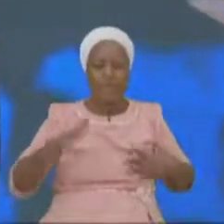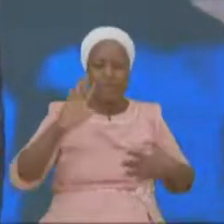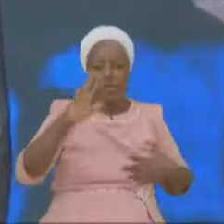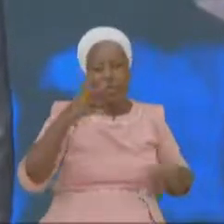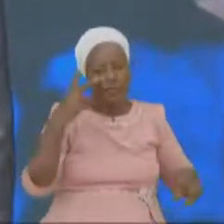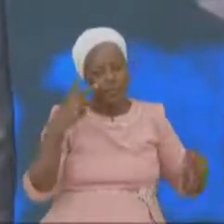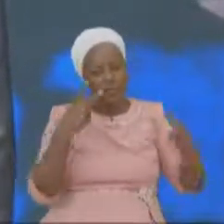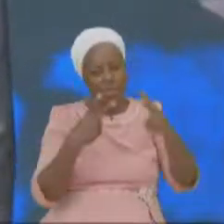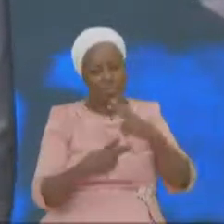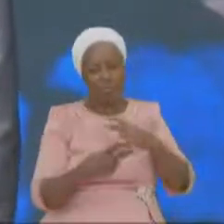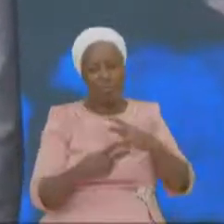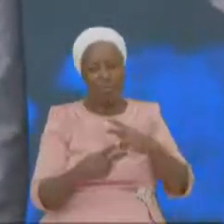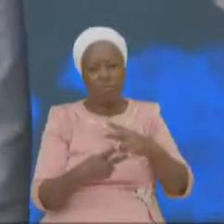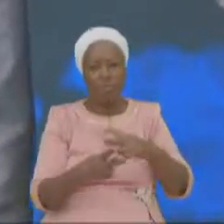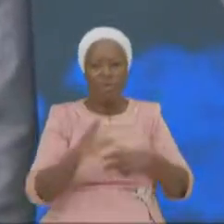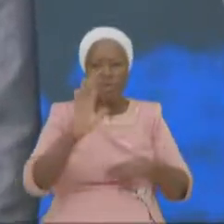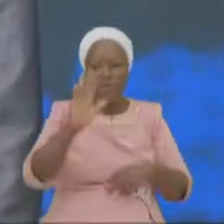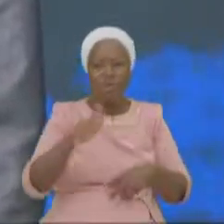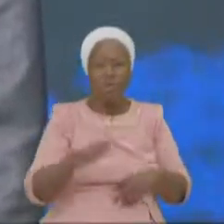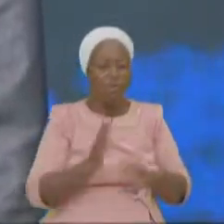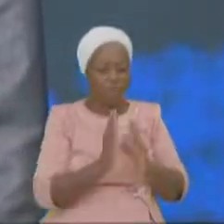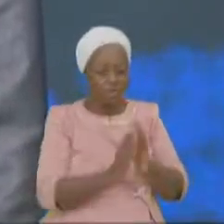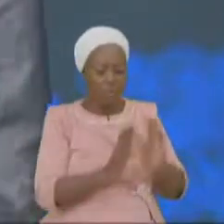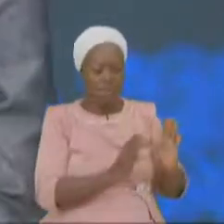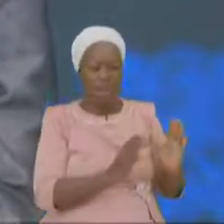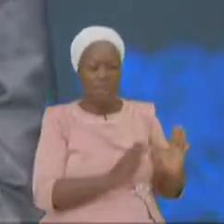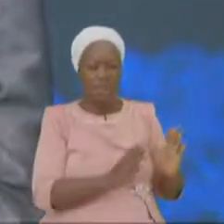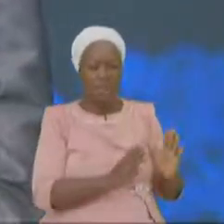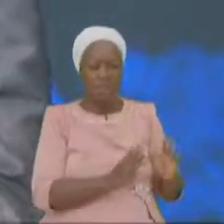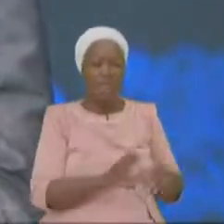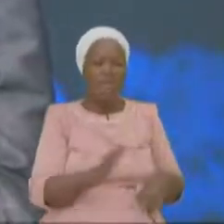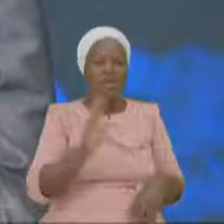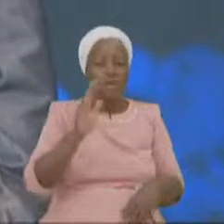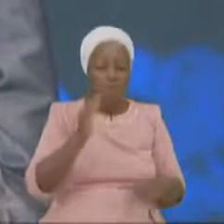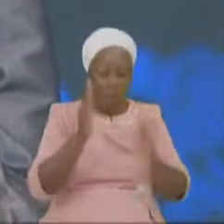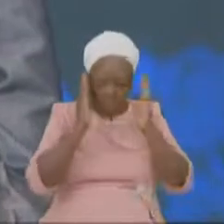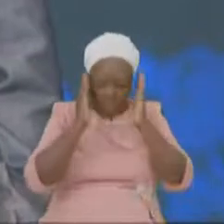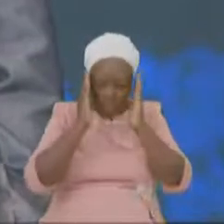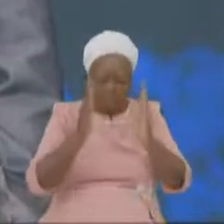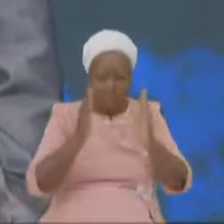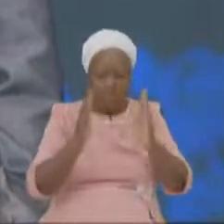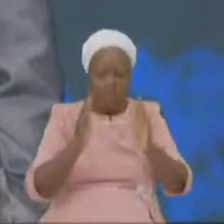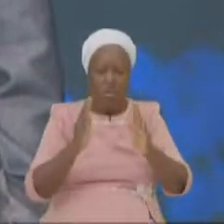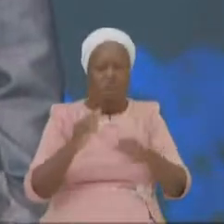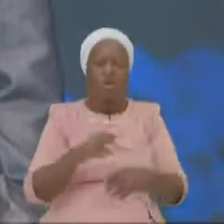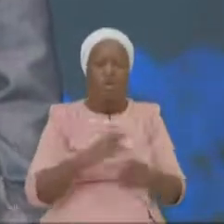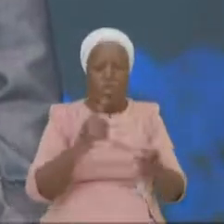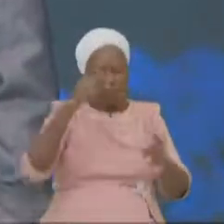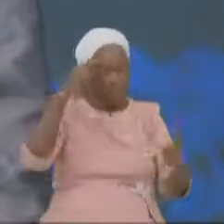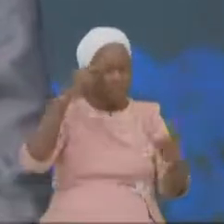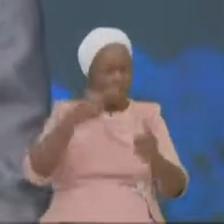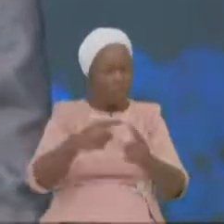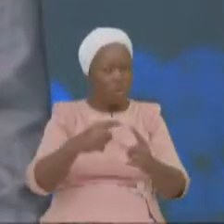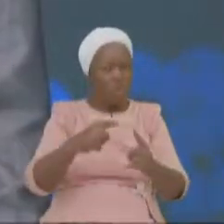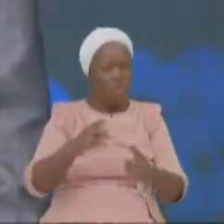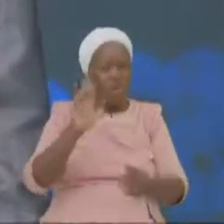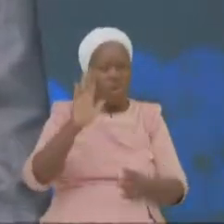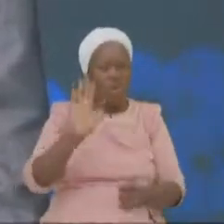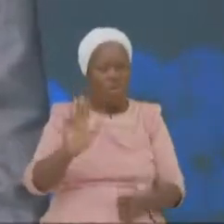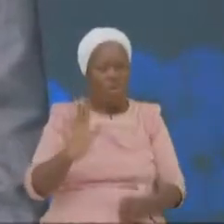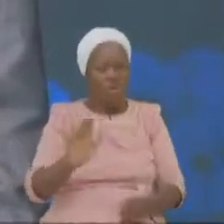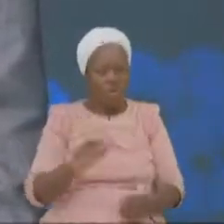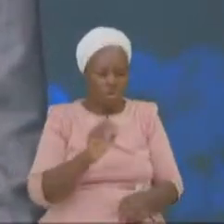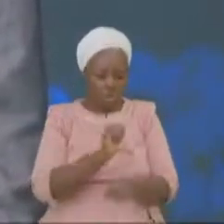vision, your aspiration, your ambition, your goal, your